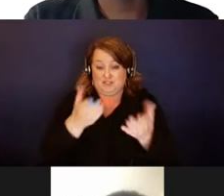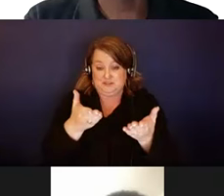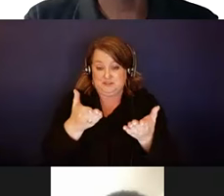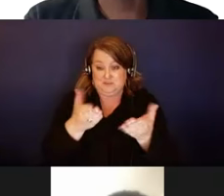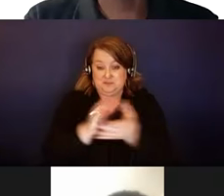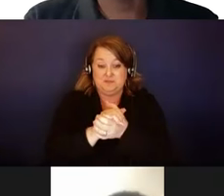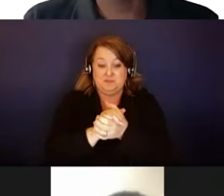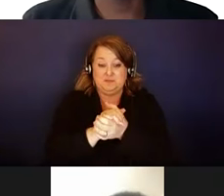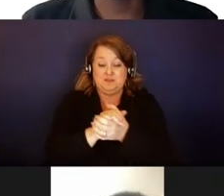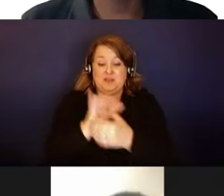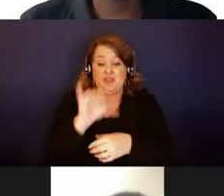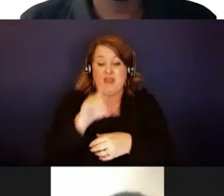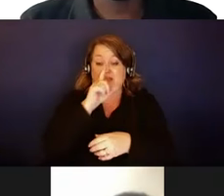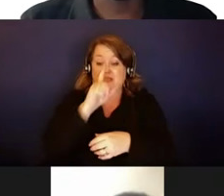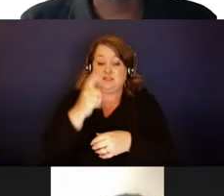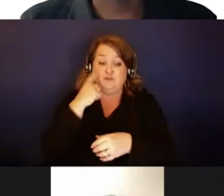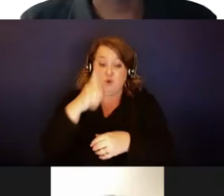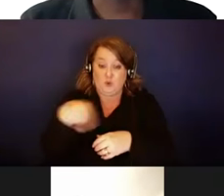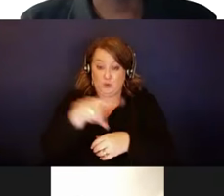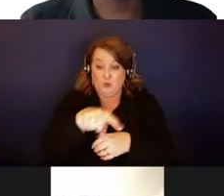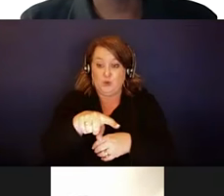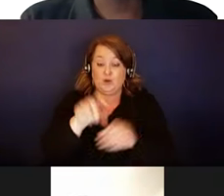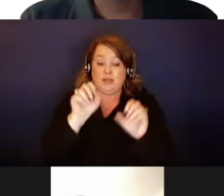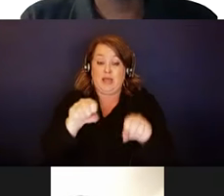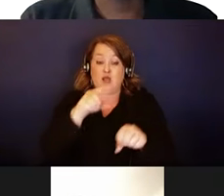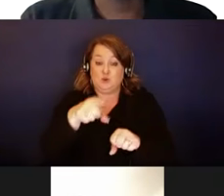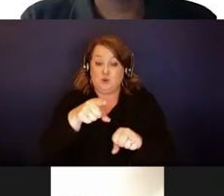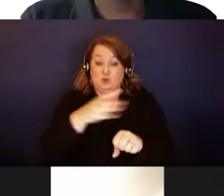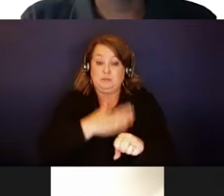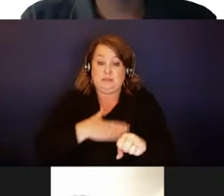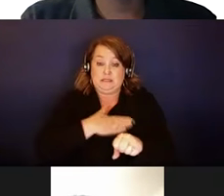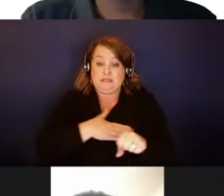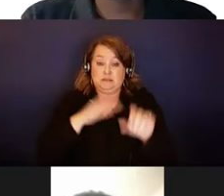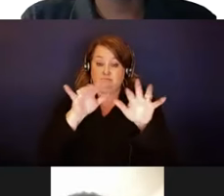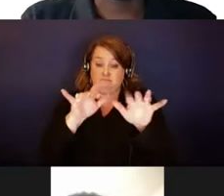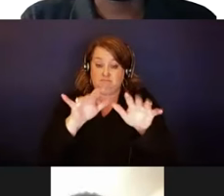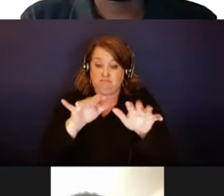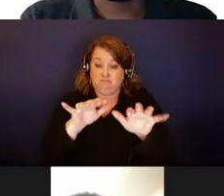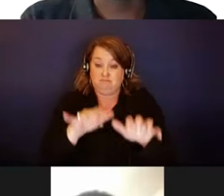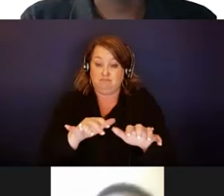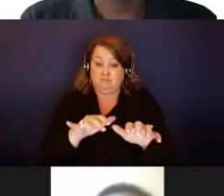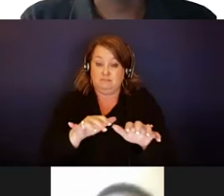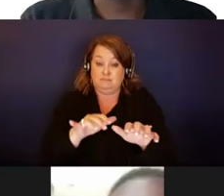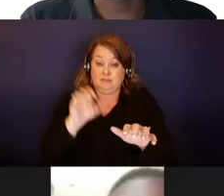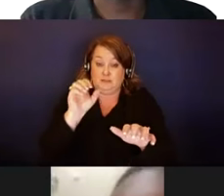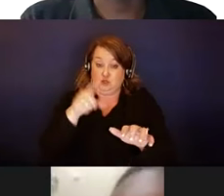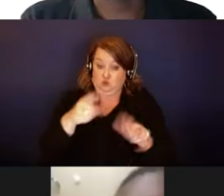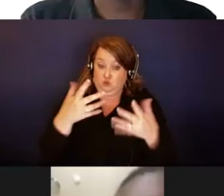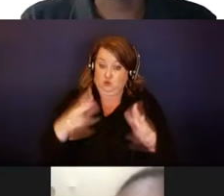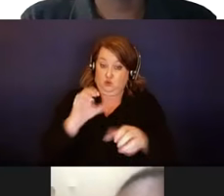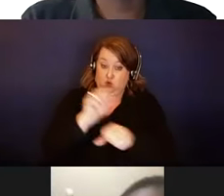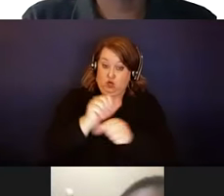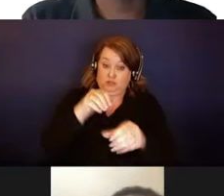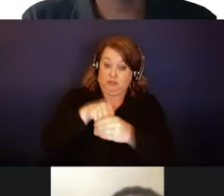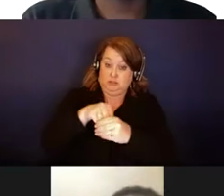So this is for our audience. Can you put in our polling box, have you done work in criminal